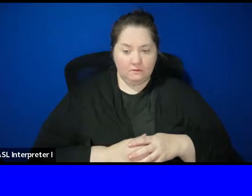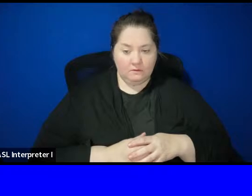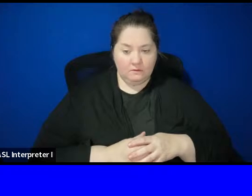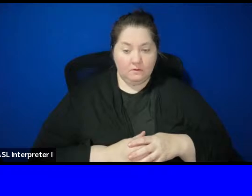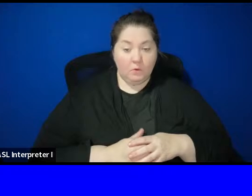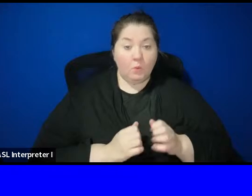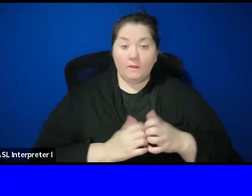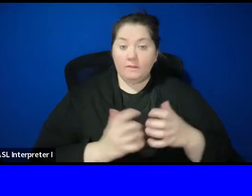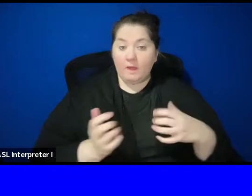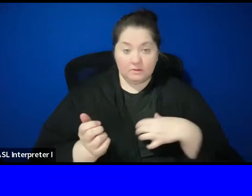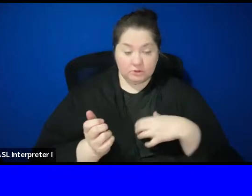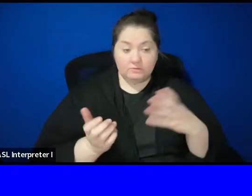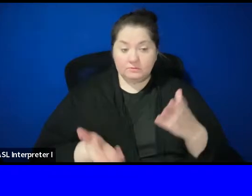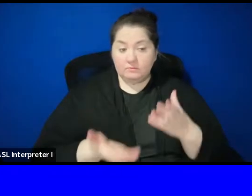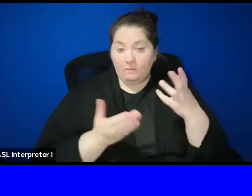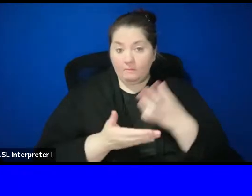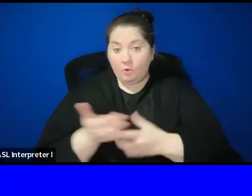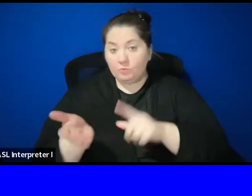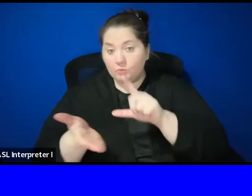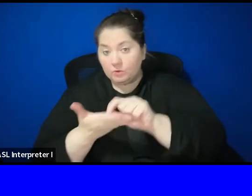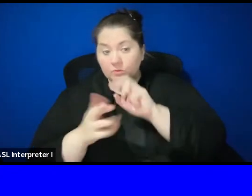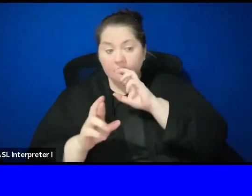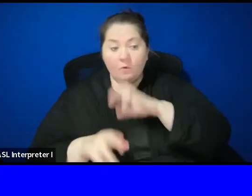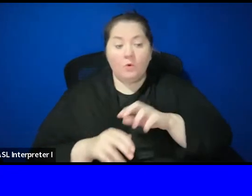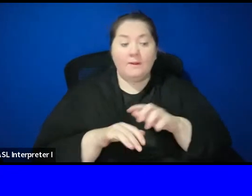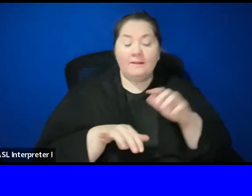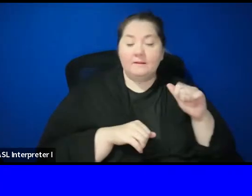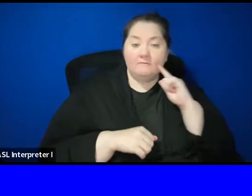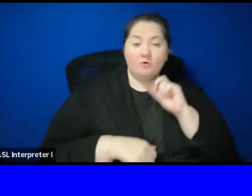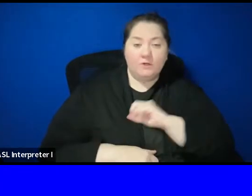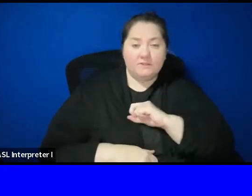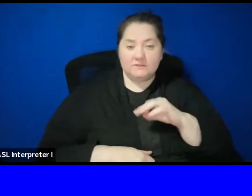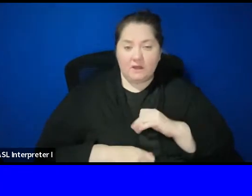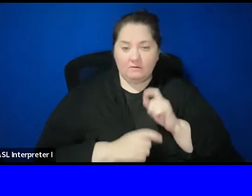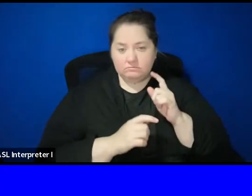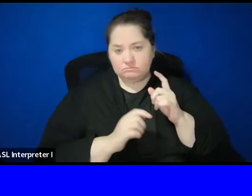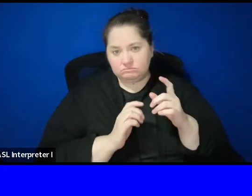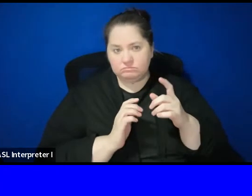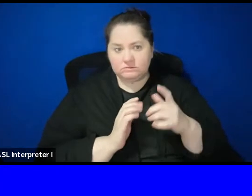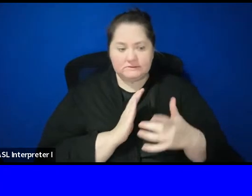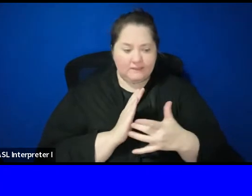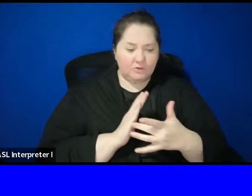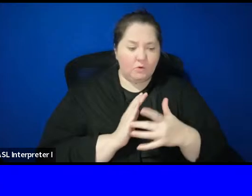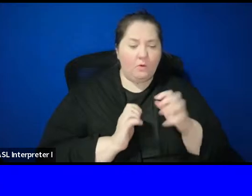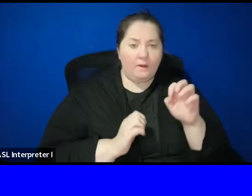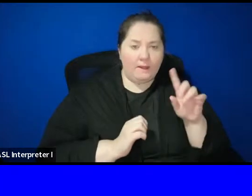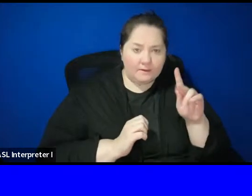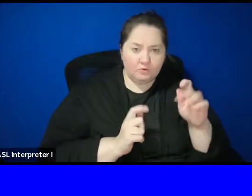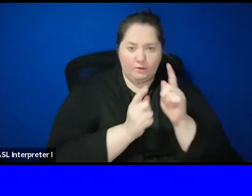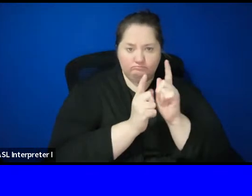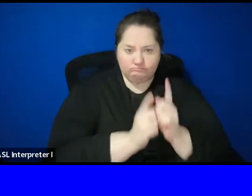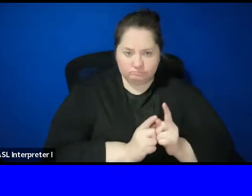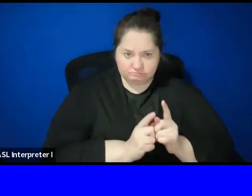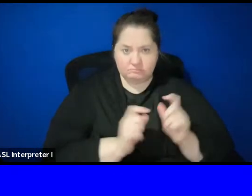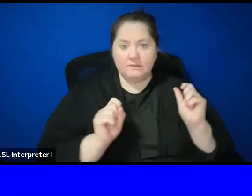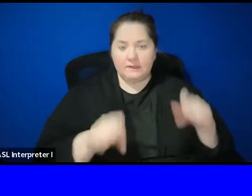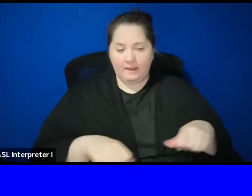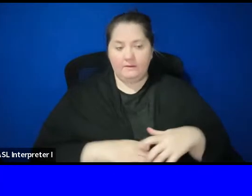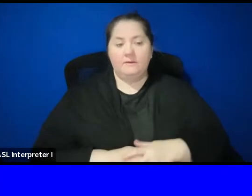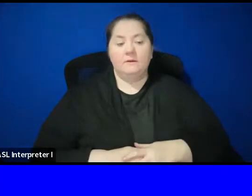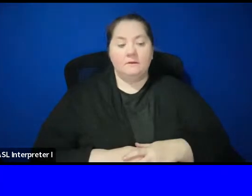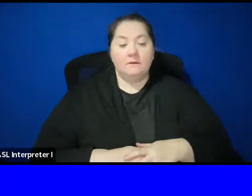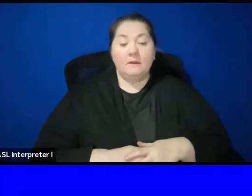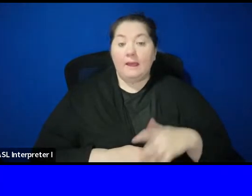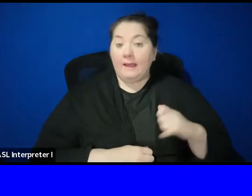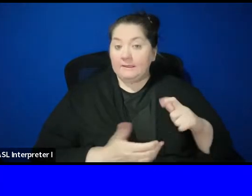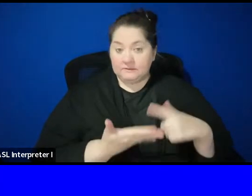Without objection, I'll move both the print and report with leave for staff to make technical, conforming, and editorial changes. Is